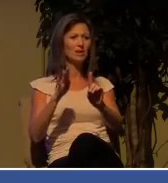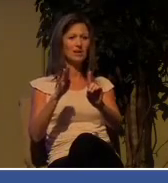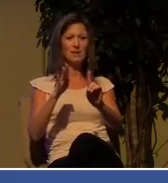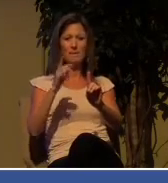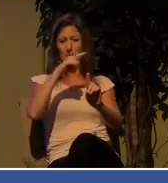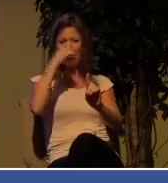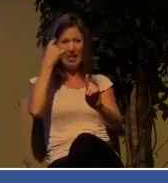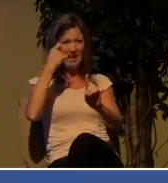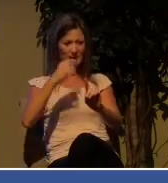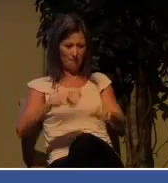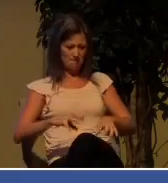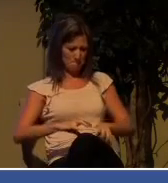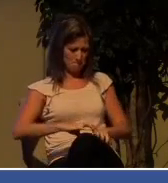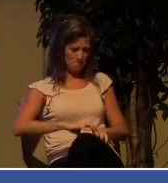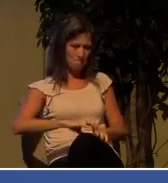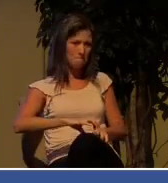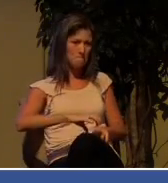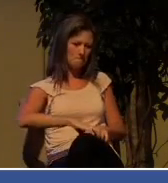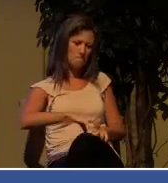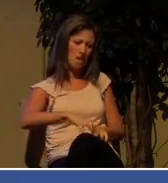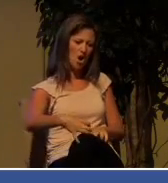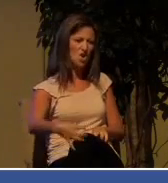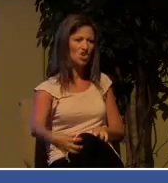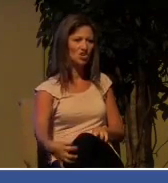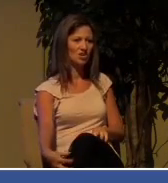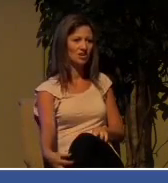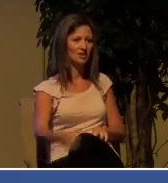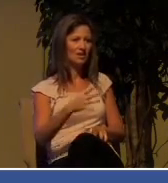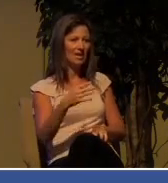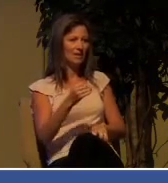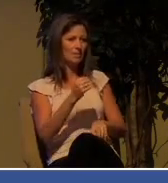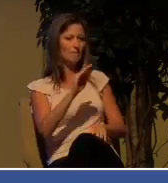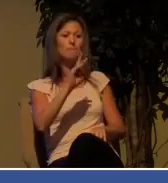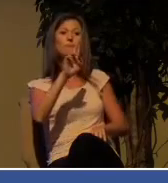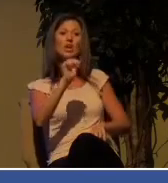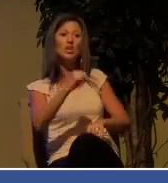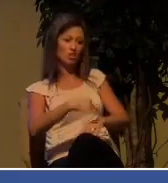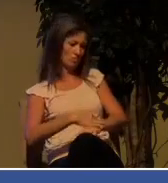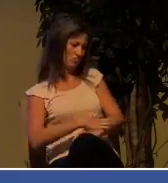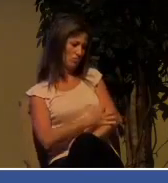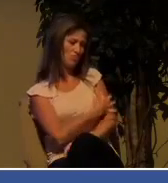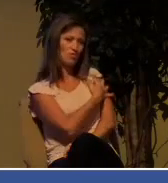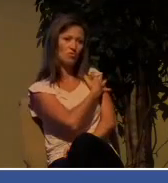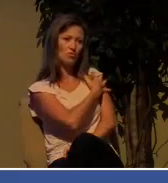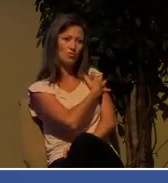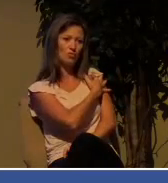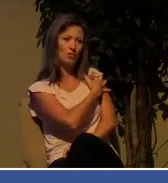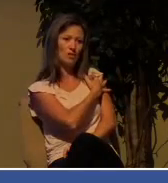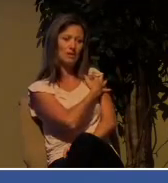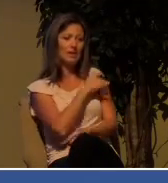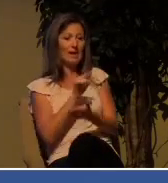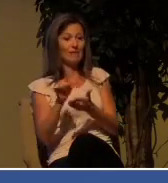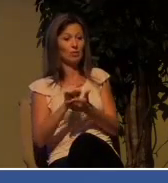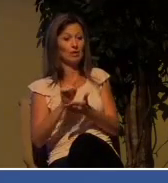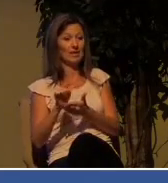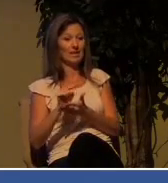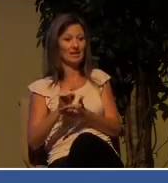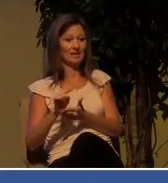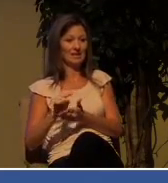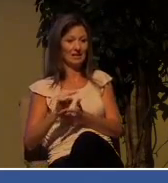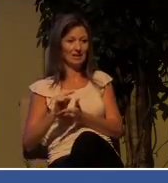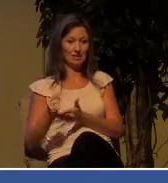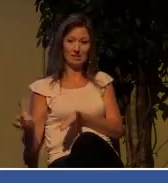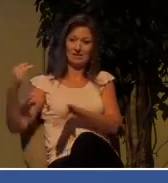legs. And he would stand on the pulpit. I know that because I'd seen them in catechism class many, many times as a